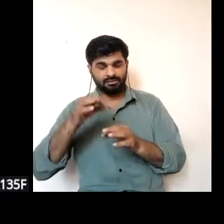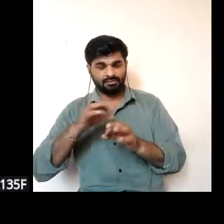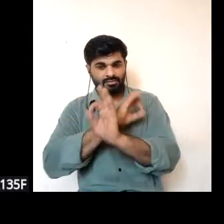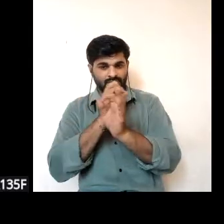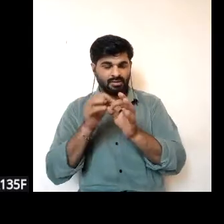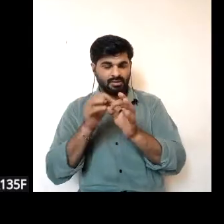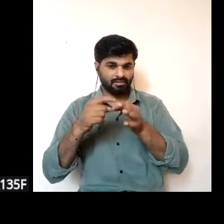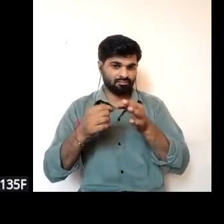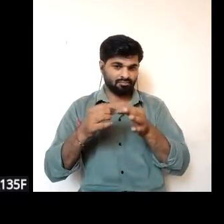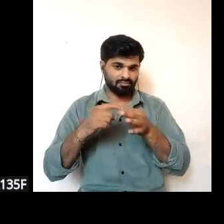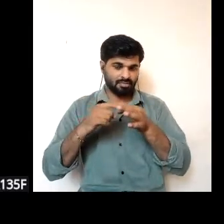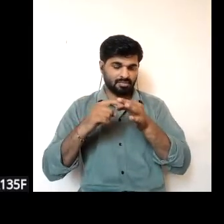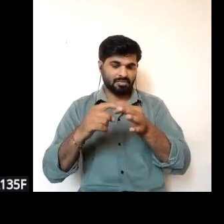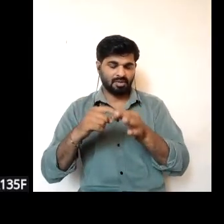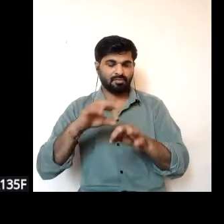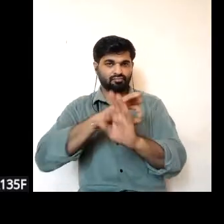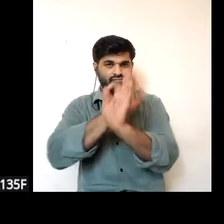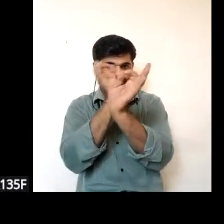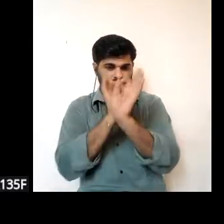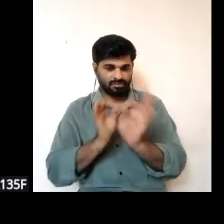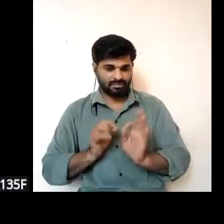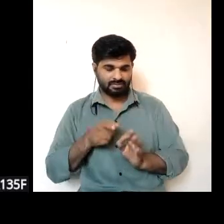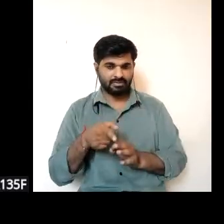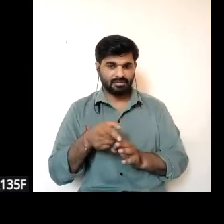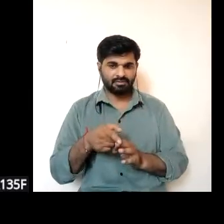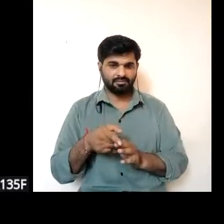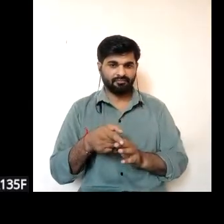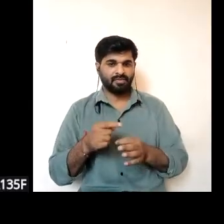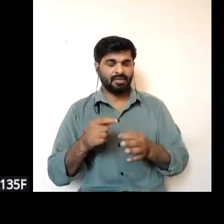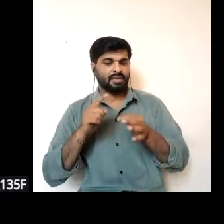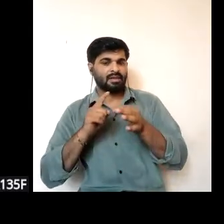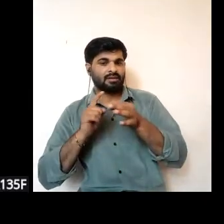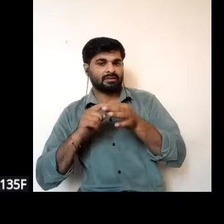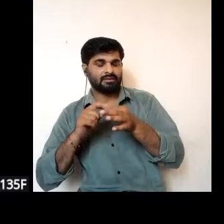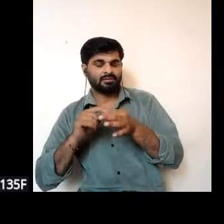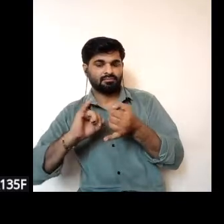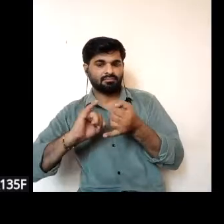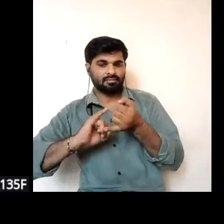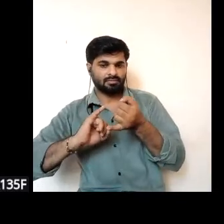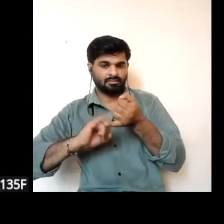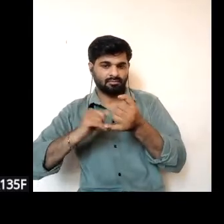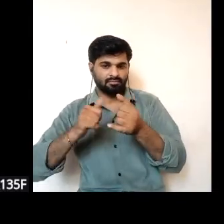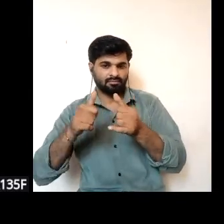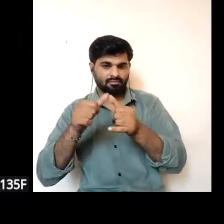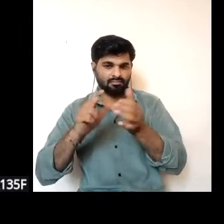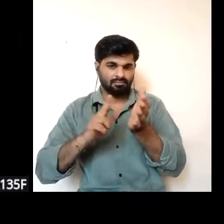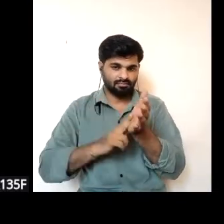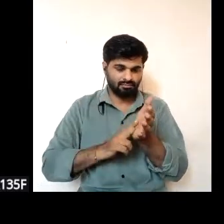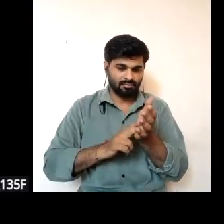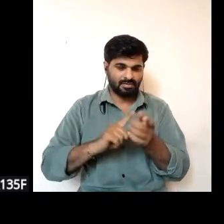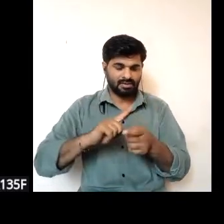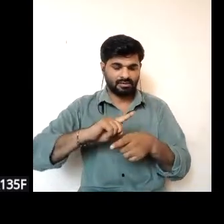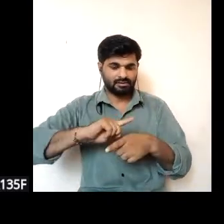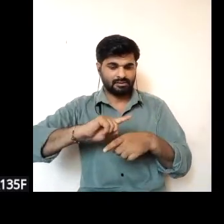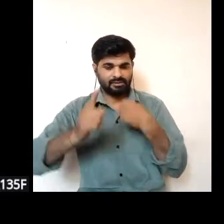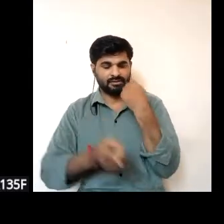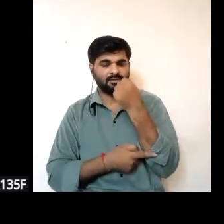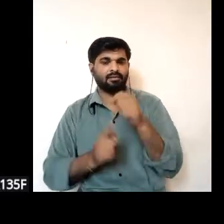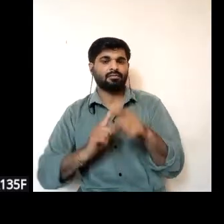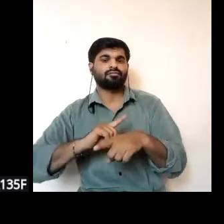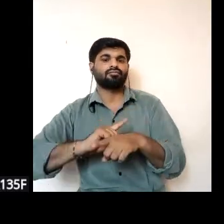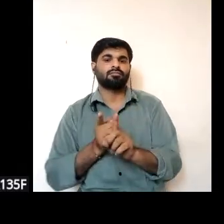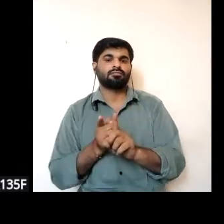disability got included in census at the last minute. And of course, at that time, some amount